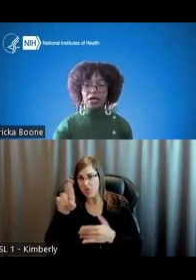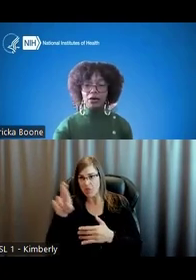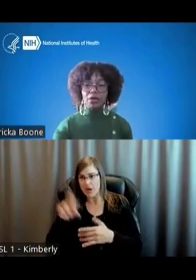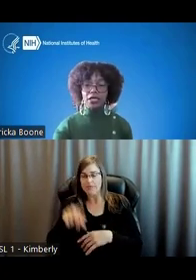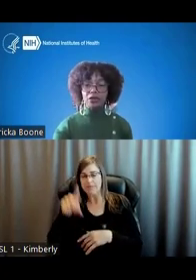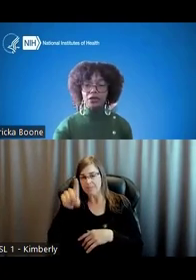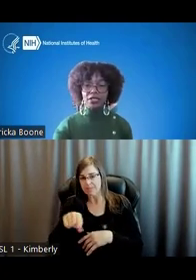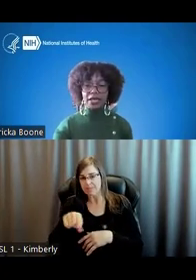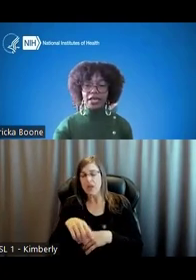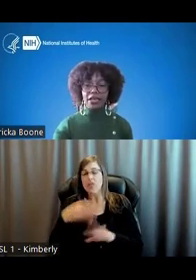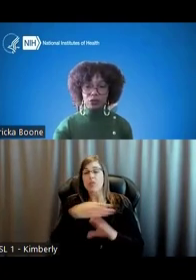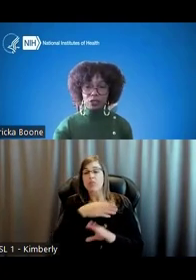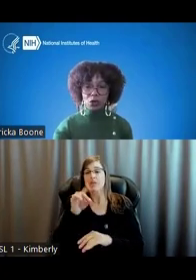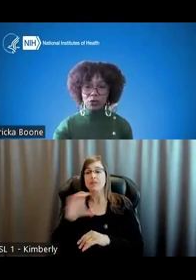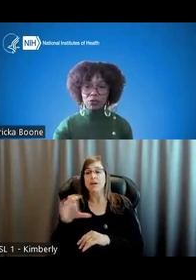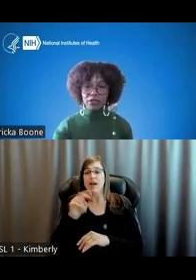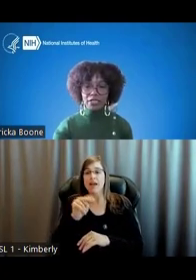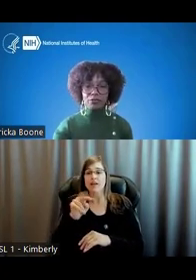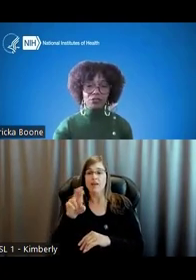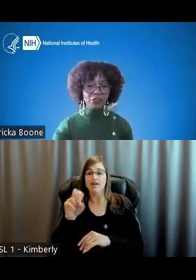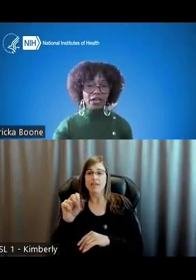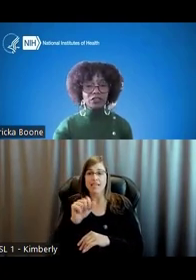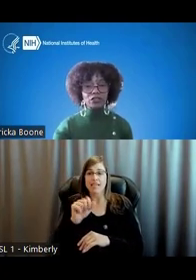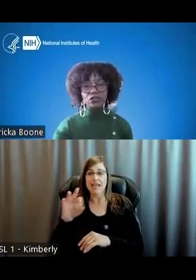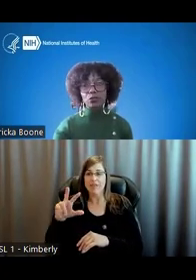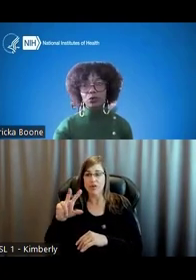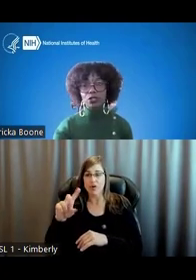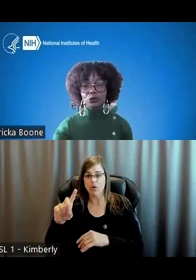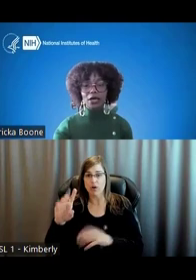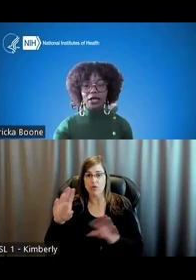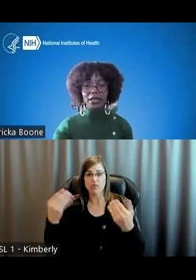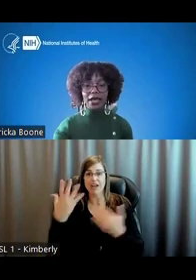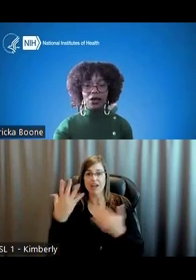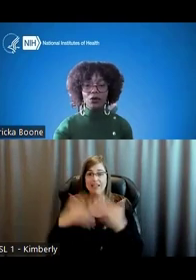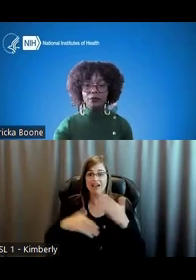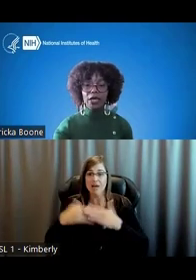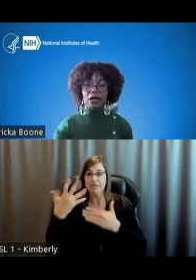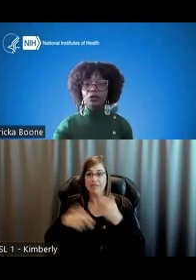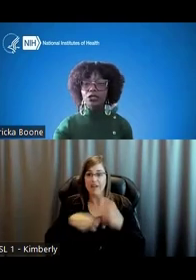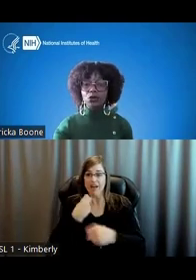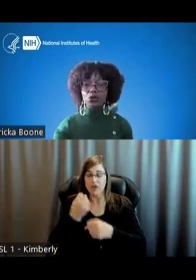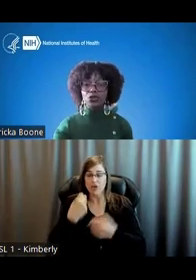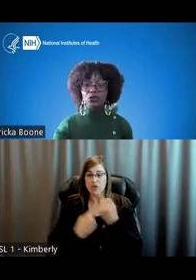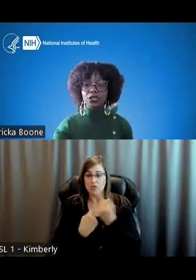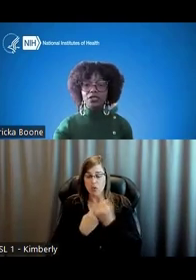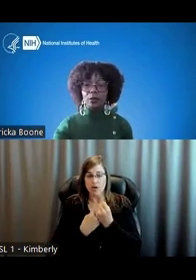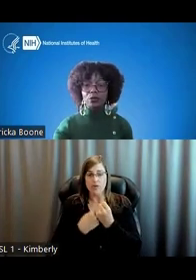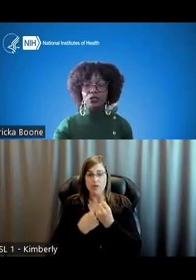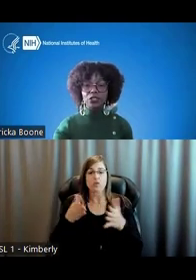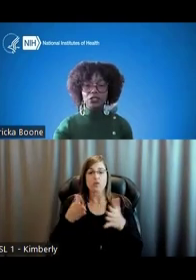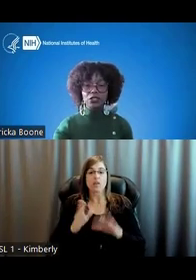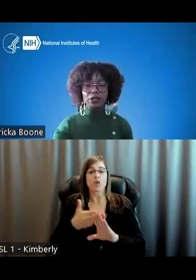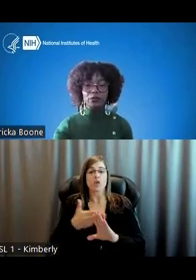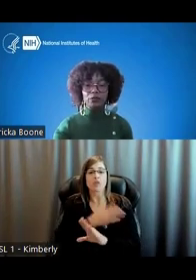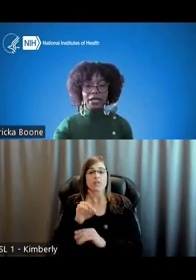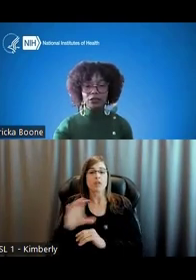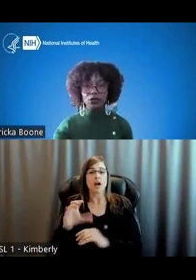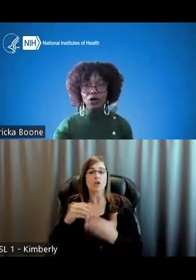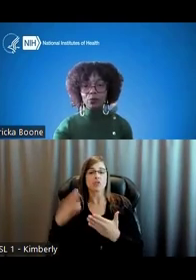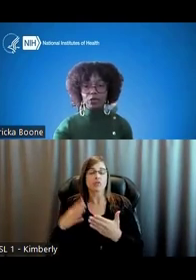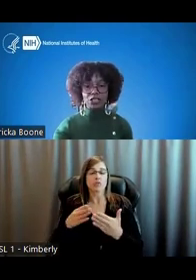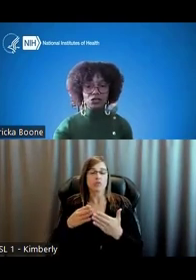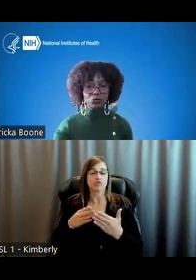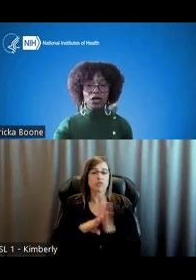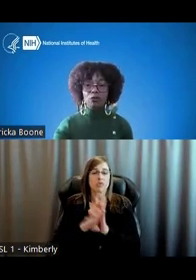pre-doc NRSA F31 provides up to 5 years of support to allow predoctoral students the opportunity to develop the